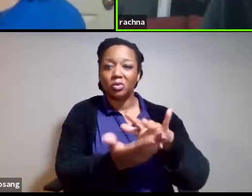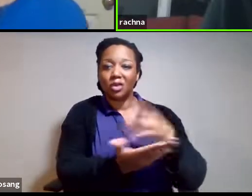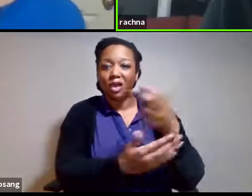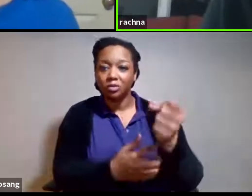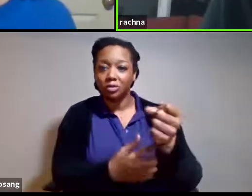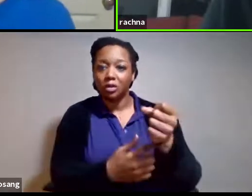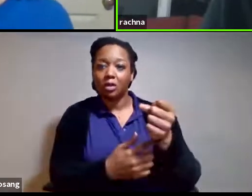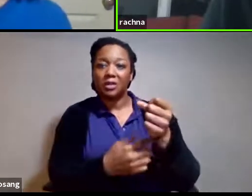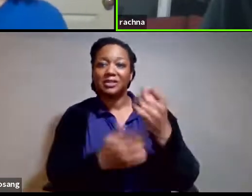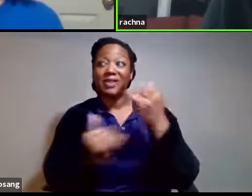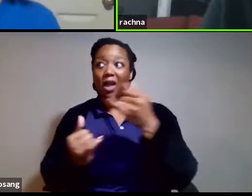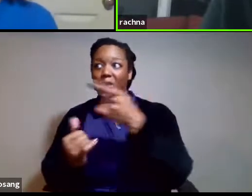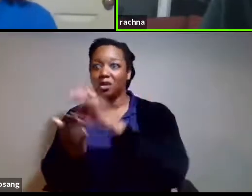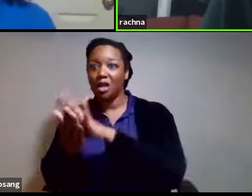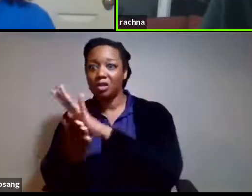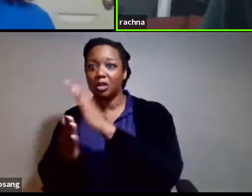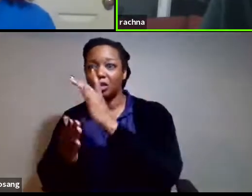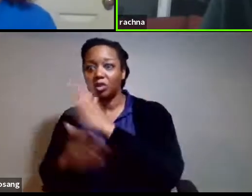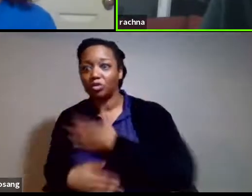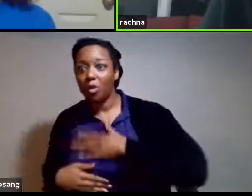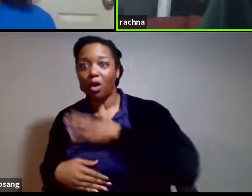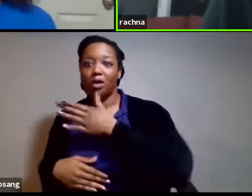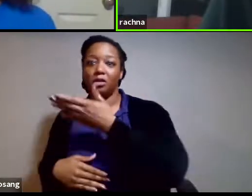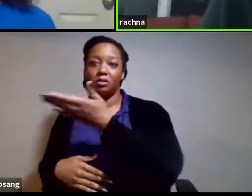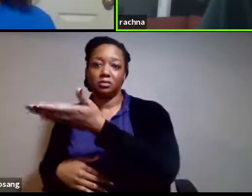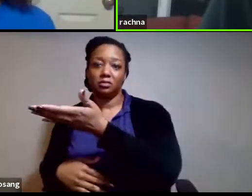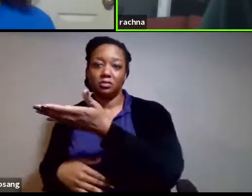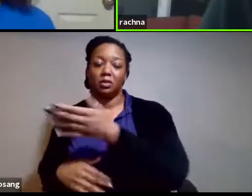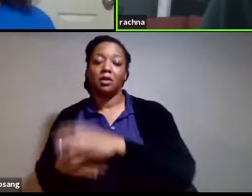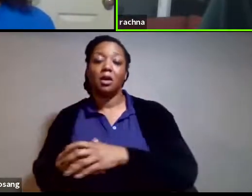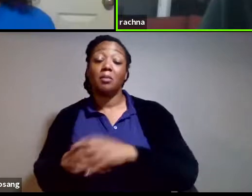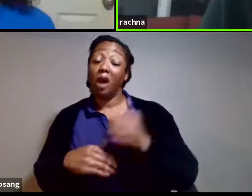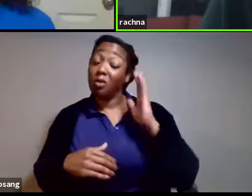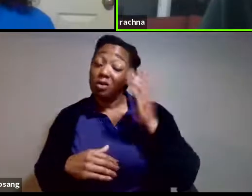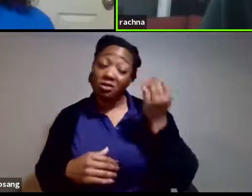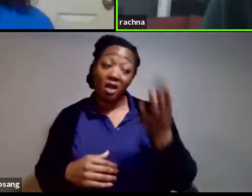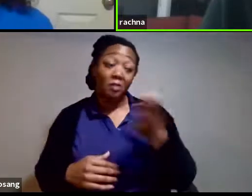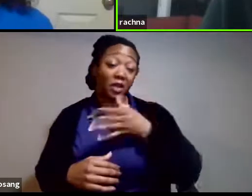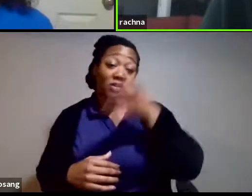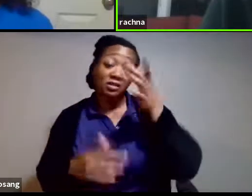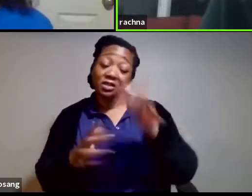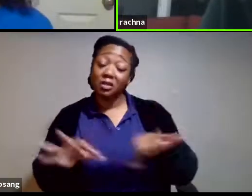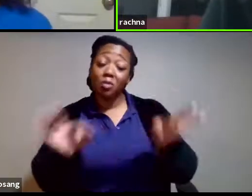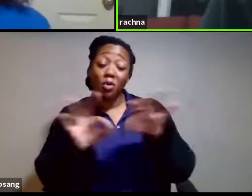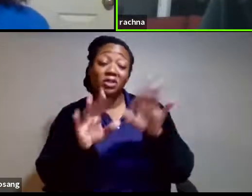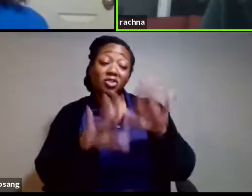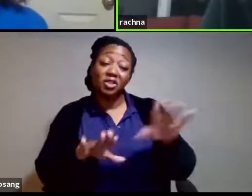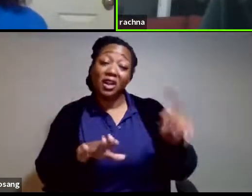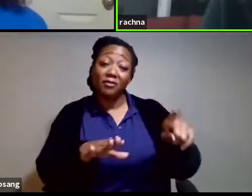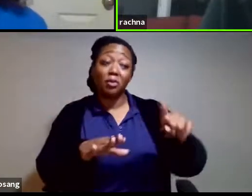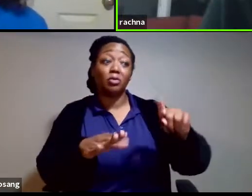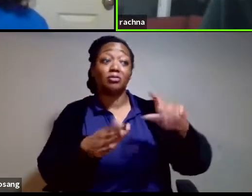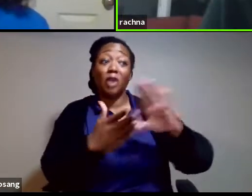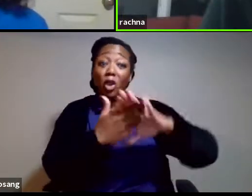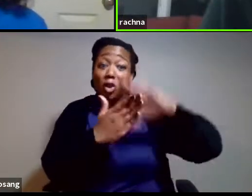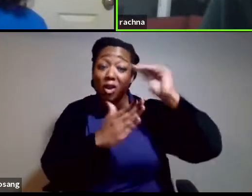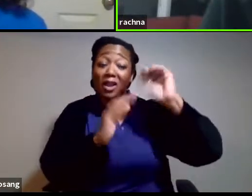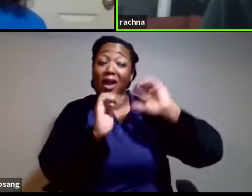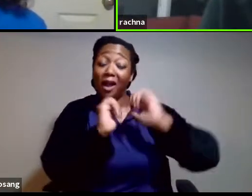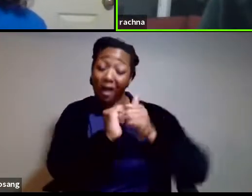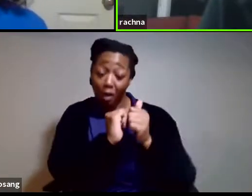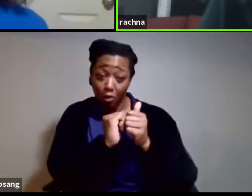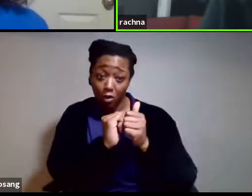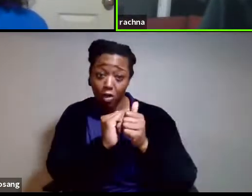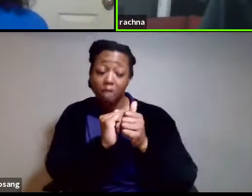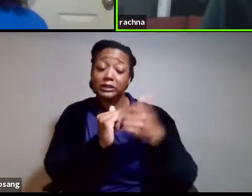I will tell parents, though, that children do need to learn how to produce work despite